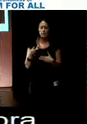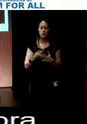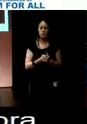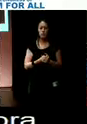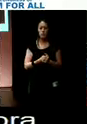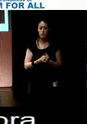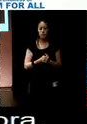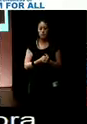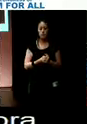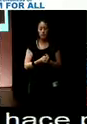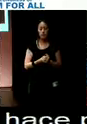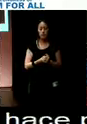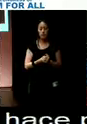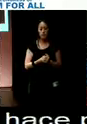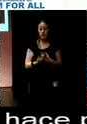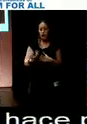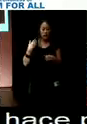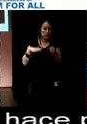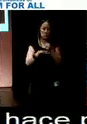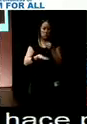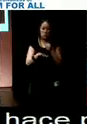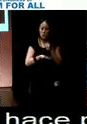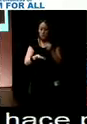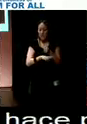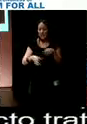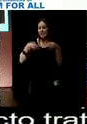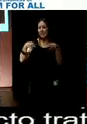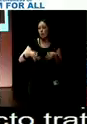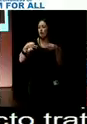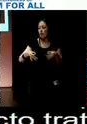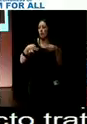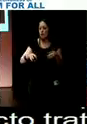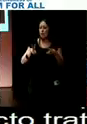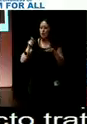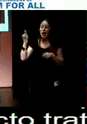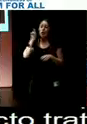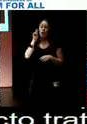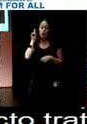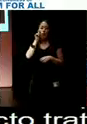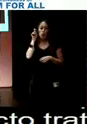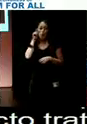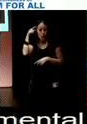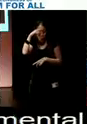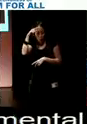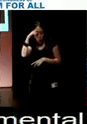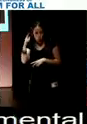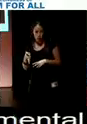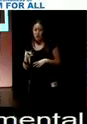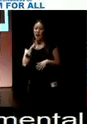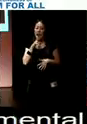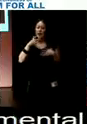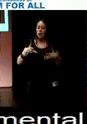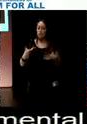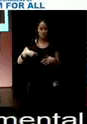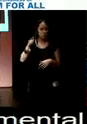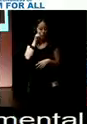Up to now, they weren't treated as a fundamental tool in the cultural tourism, but nowadays they